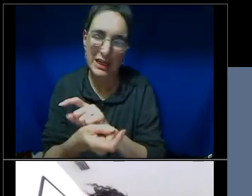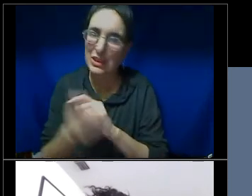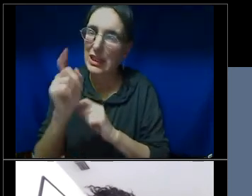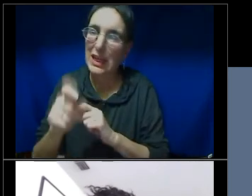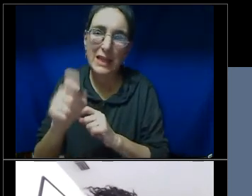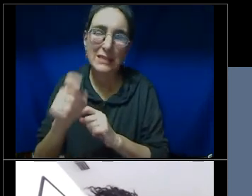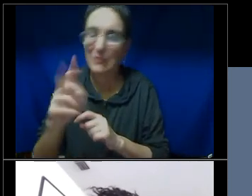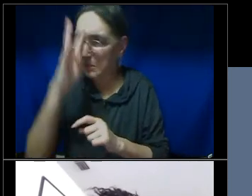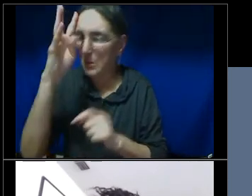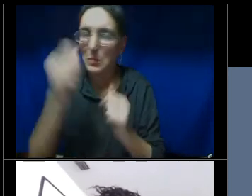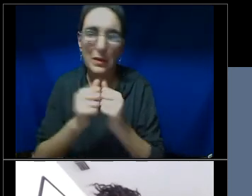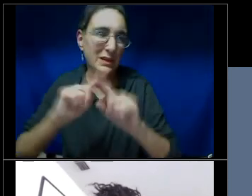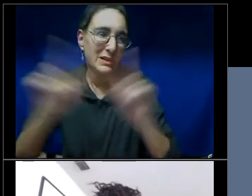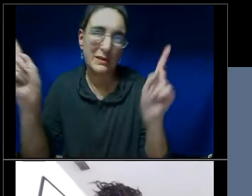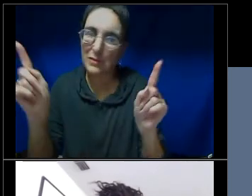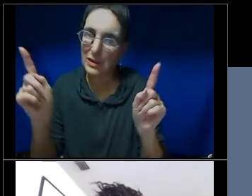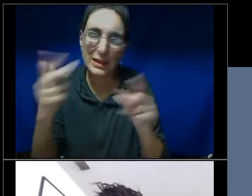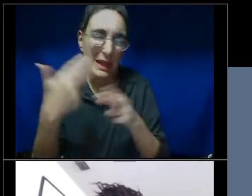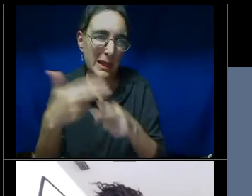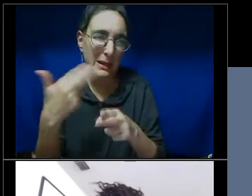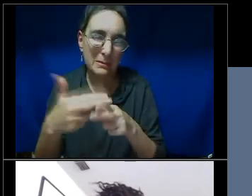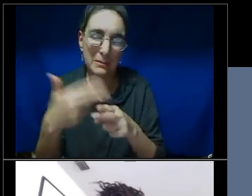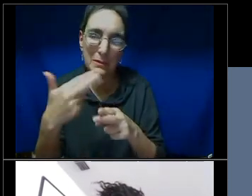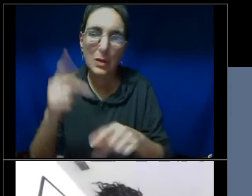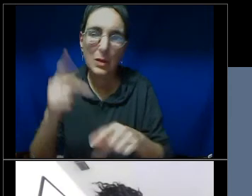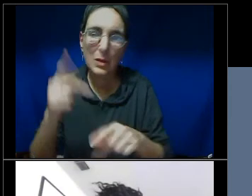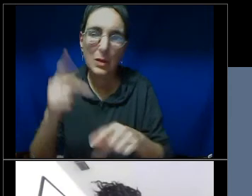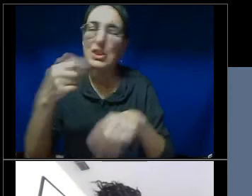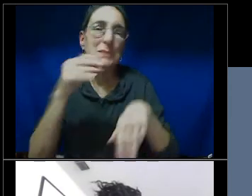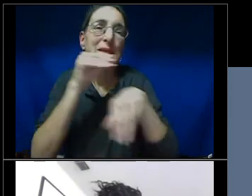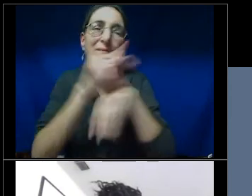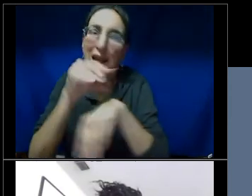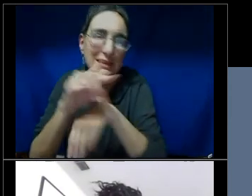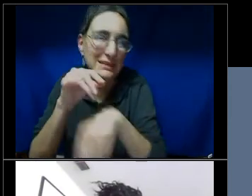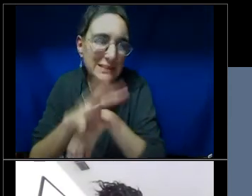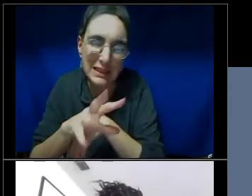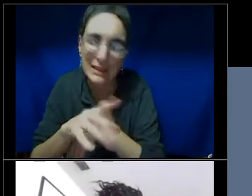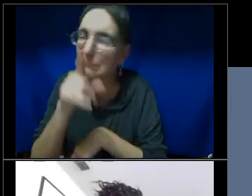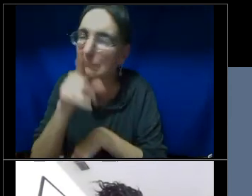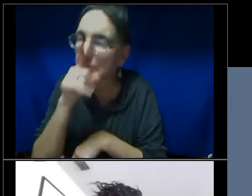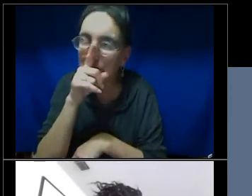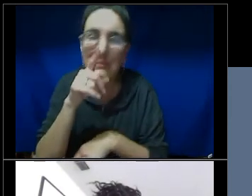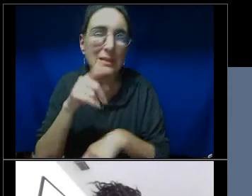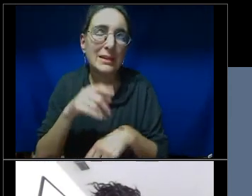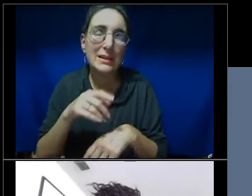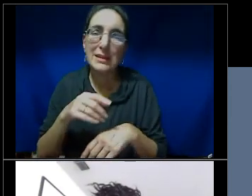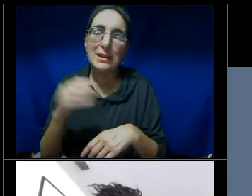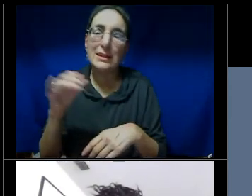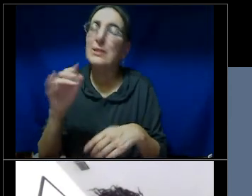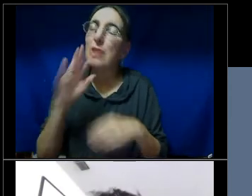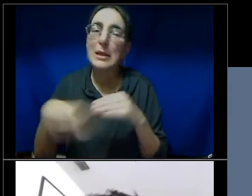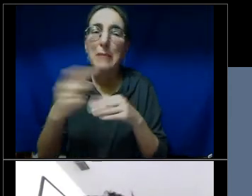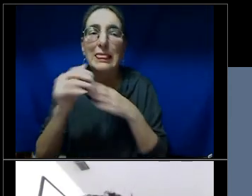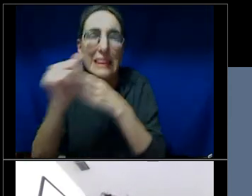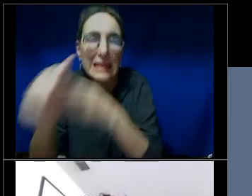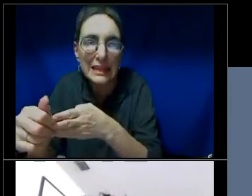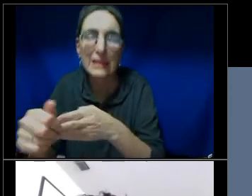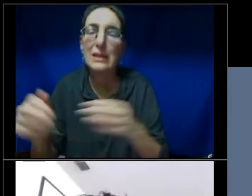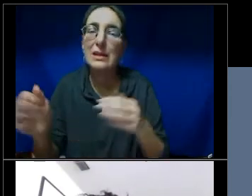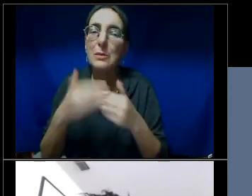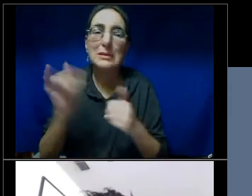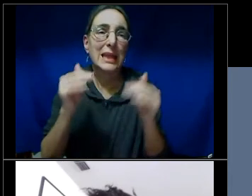different, because we cannot simply be advising. We're talking about leading. It's almost like equity leading committee. I would change it